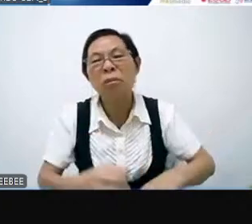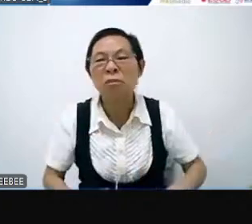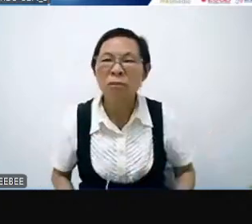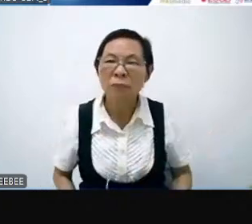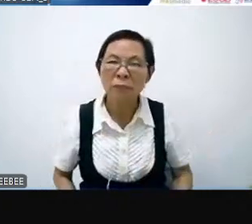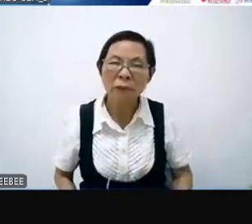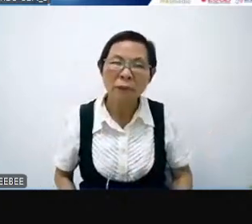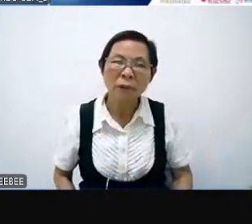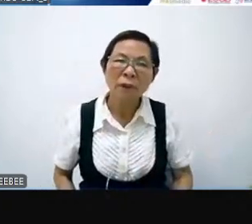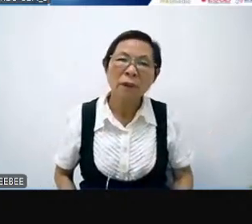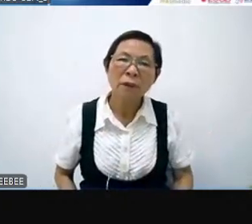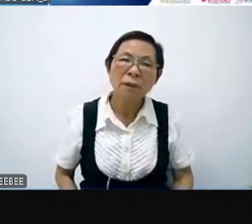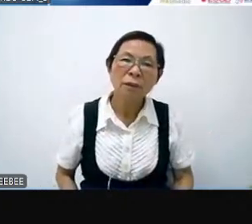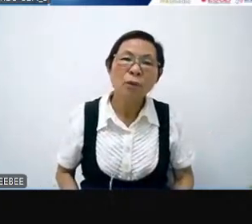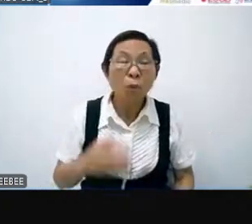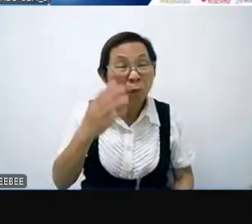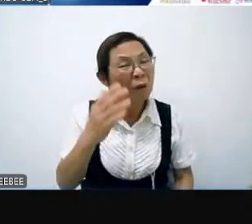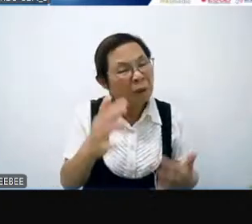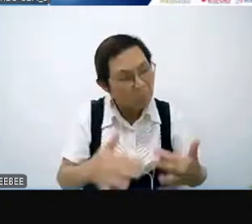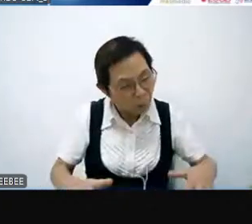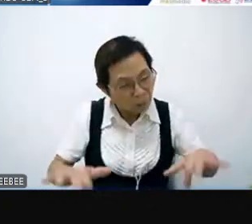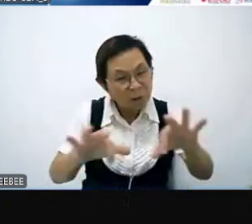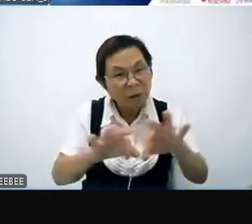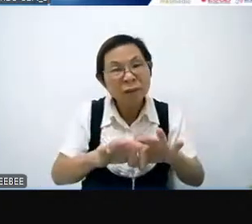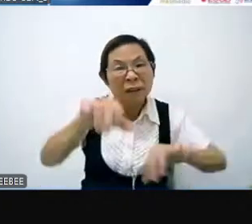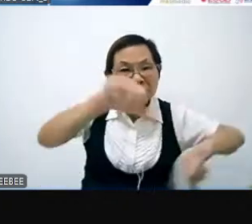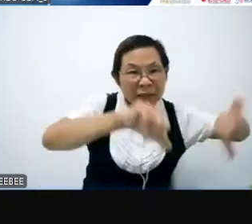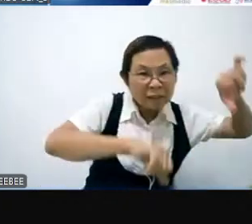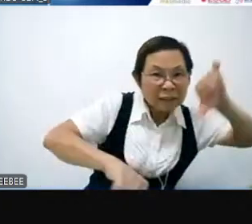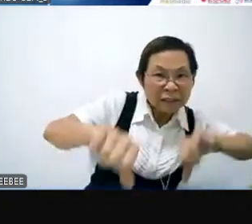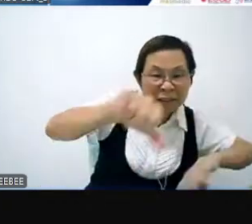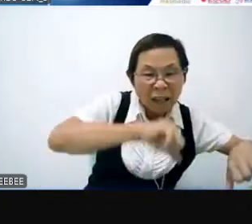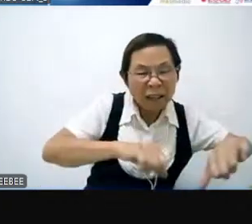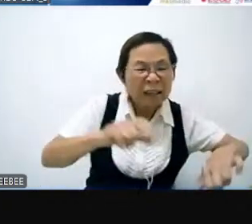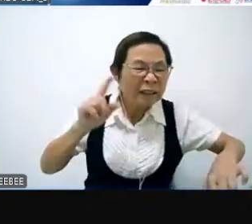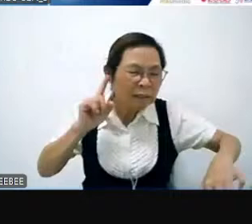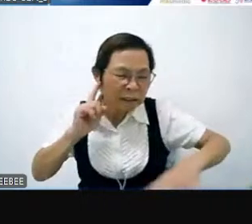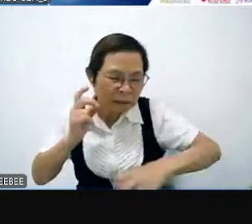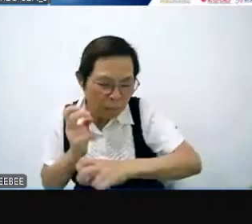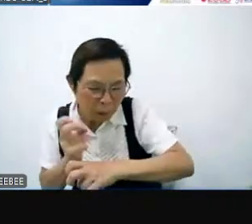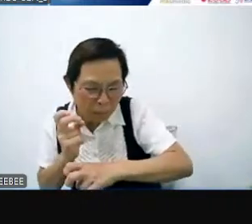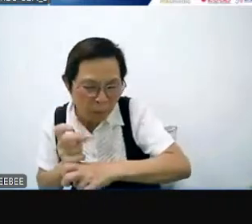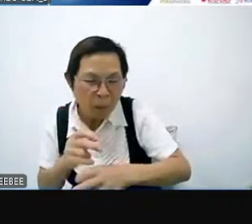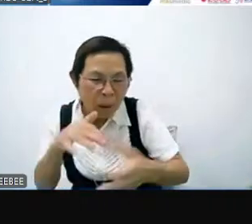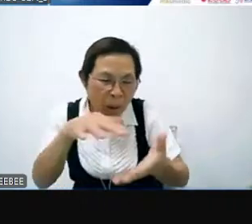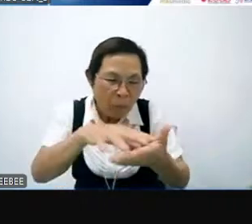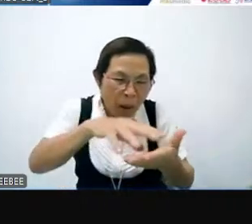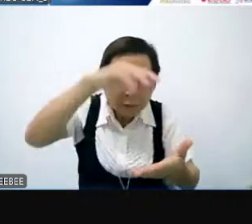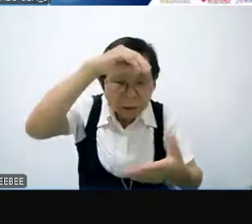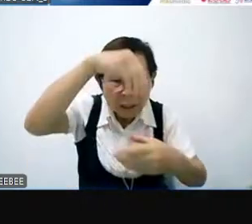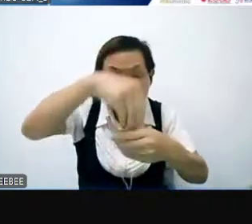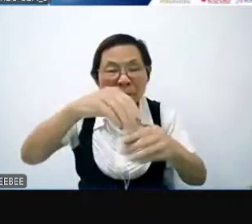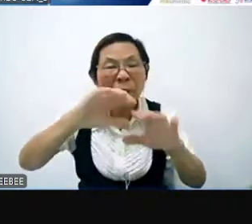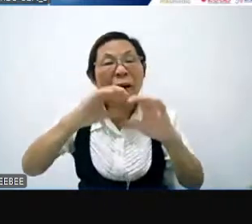So that's why it's important to know the signs of hearing difficulties when they are studying in a classroom.